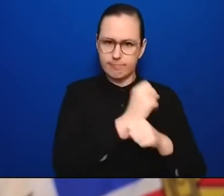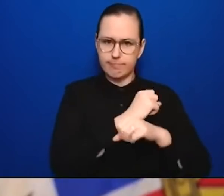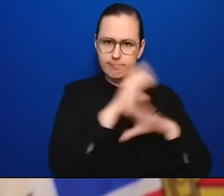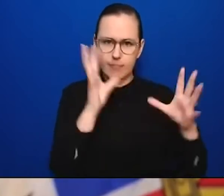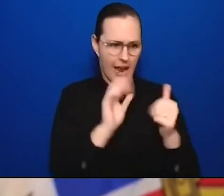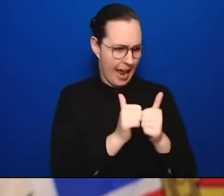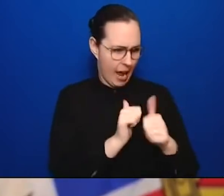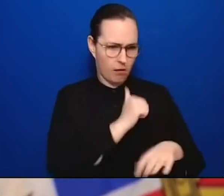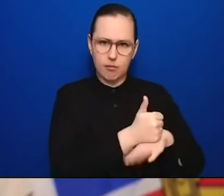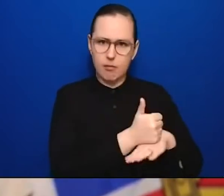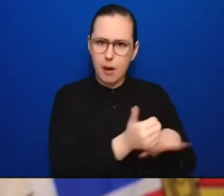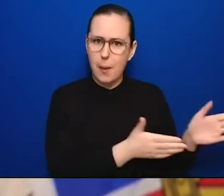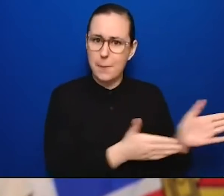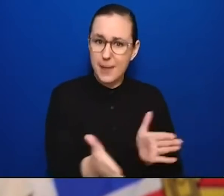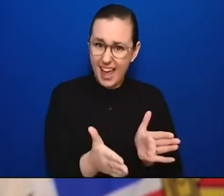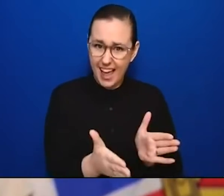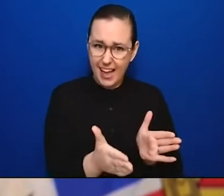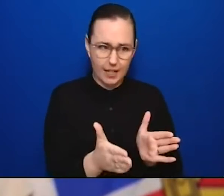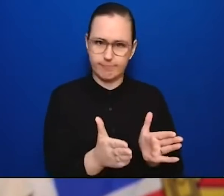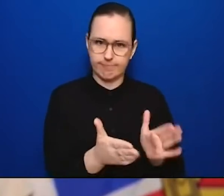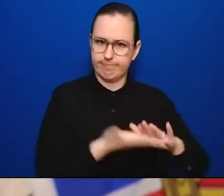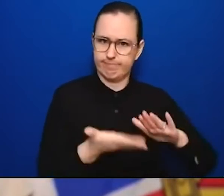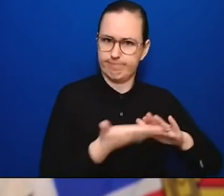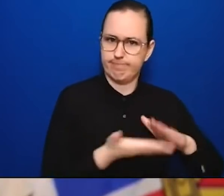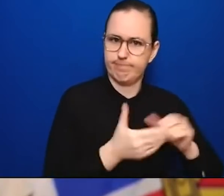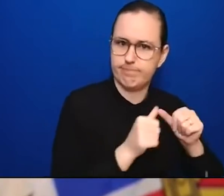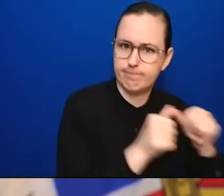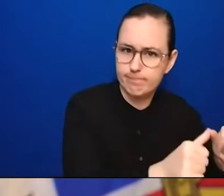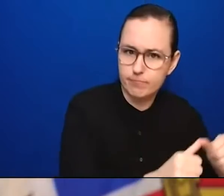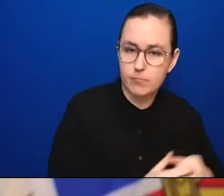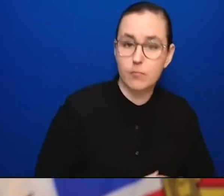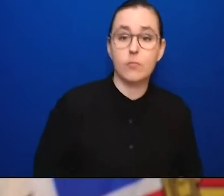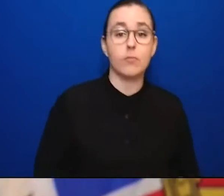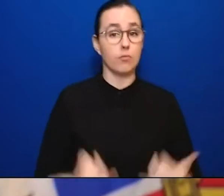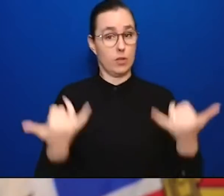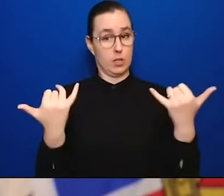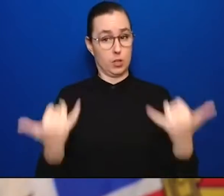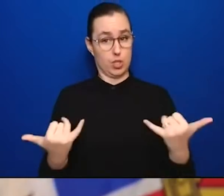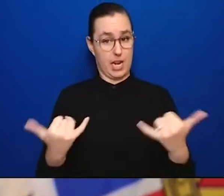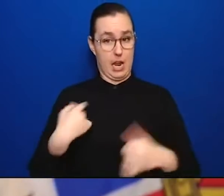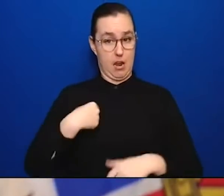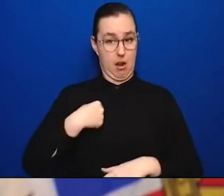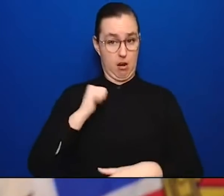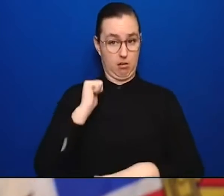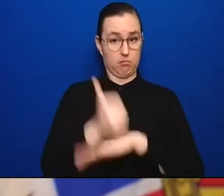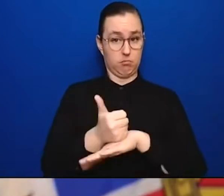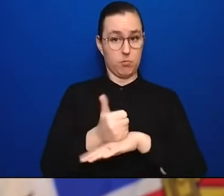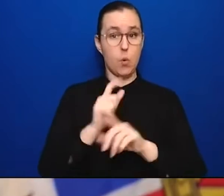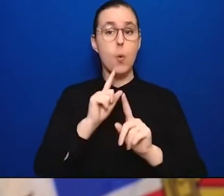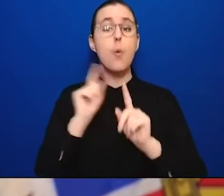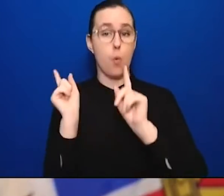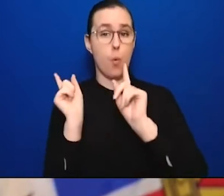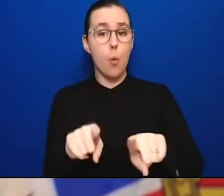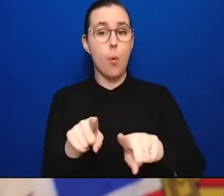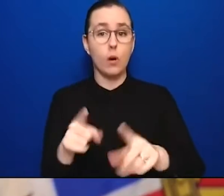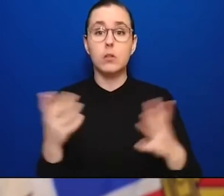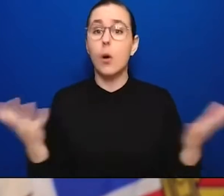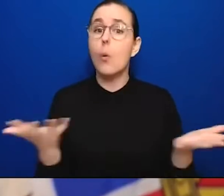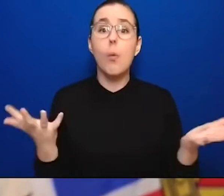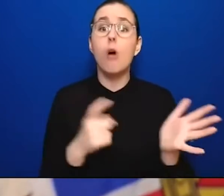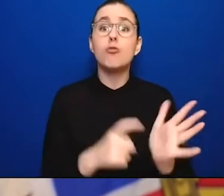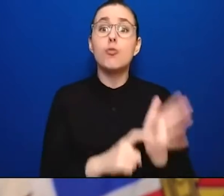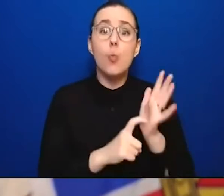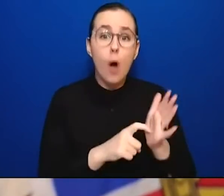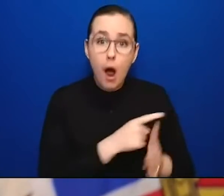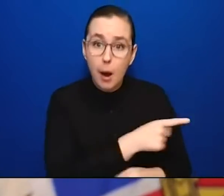Columbia. WorkSafe BC, and we've been working with many different industry tables and had many discussions over the past